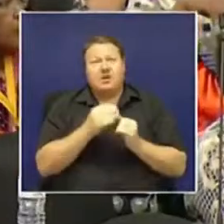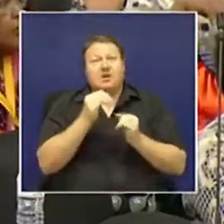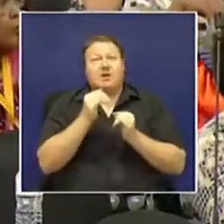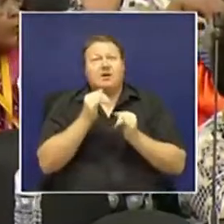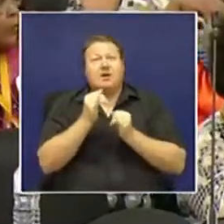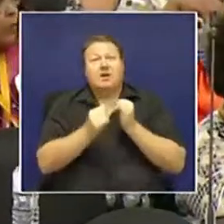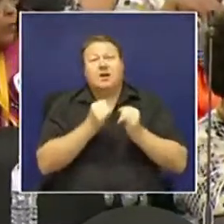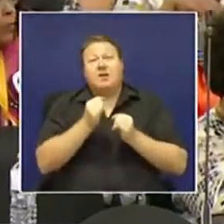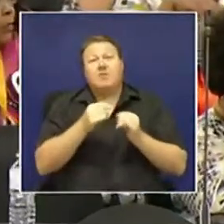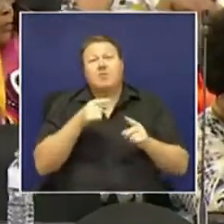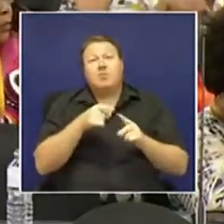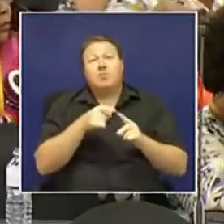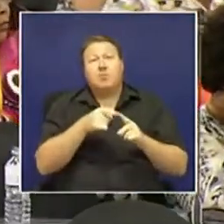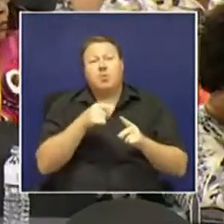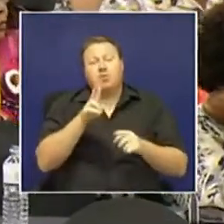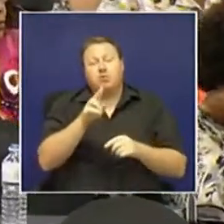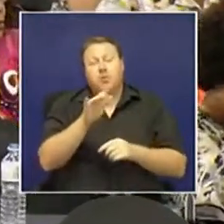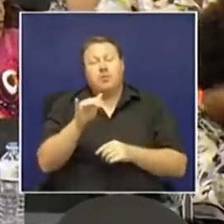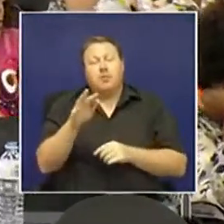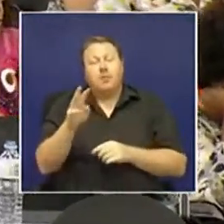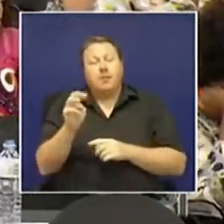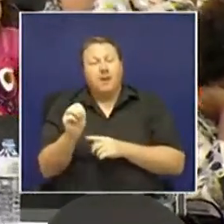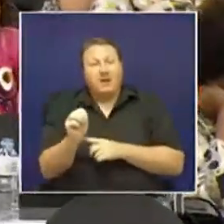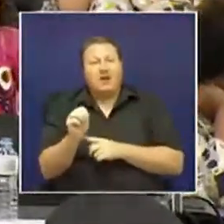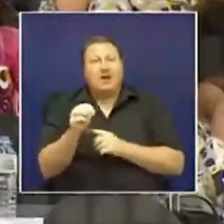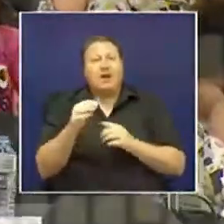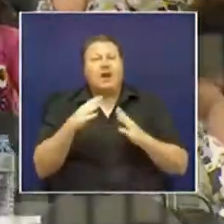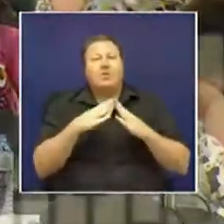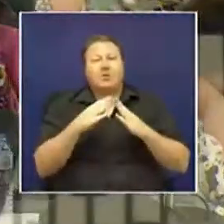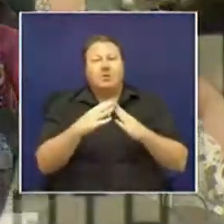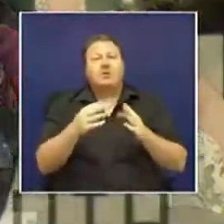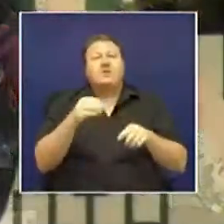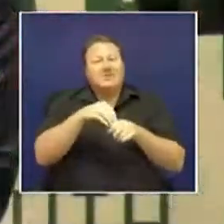households are in the indigent register.